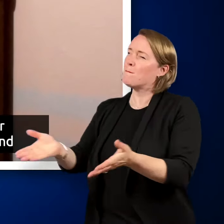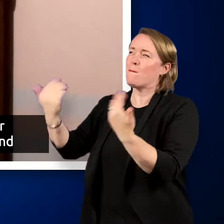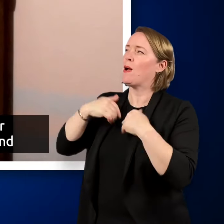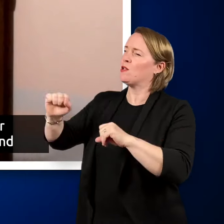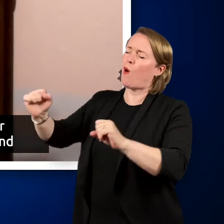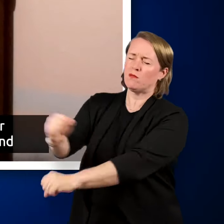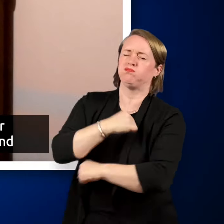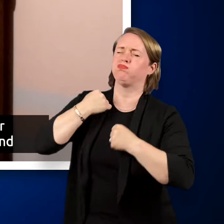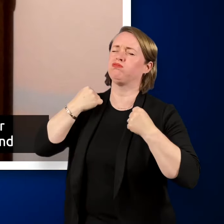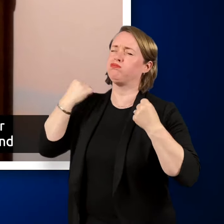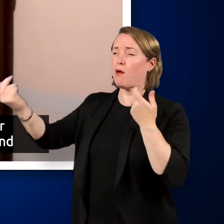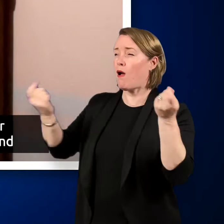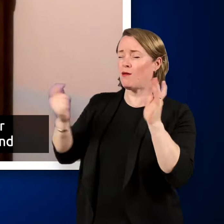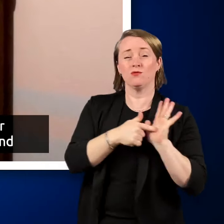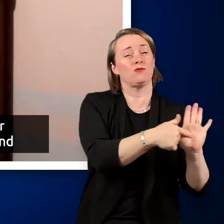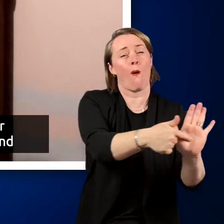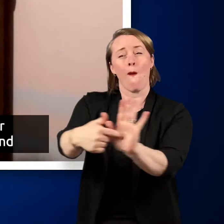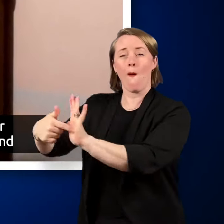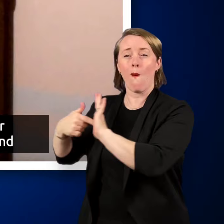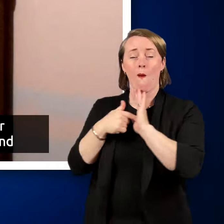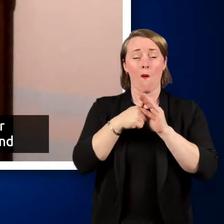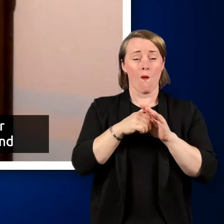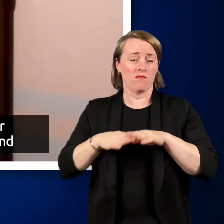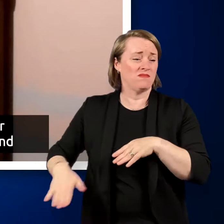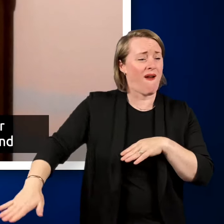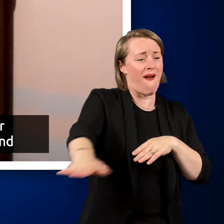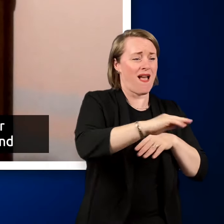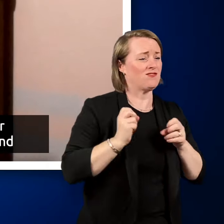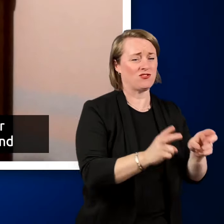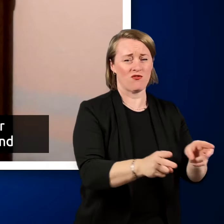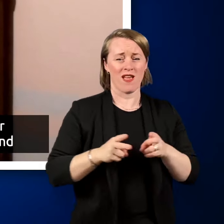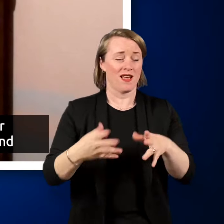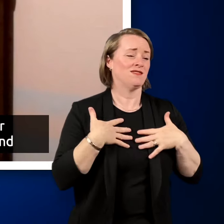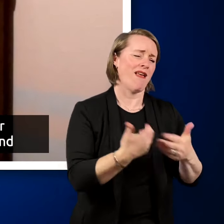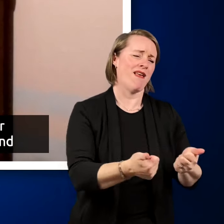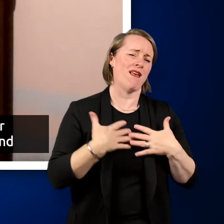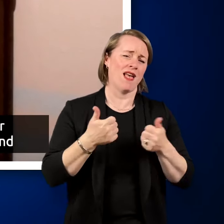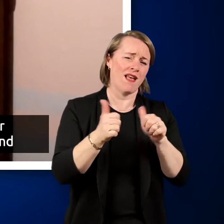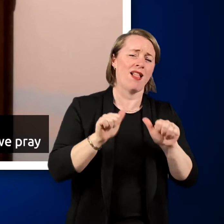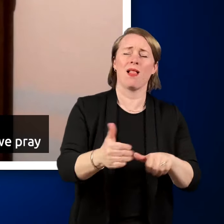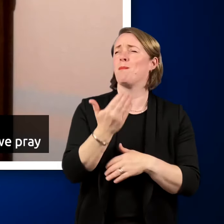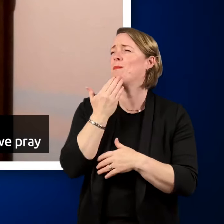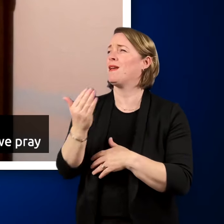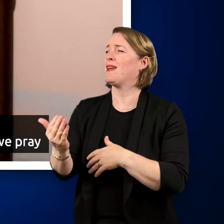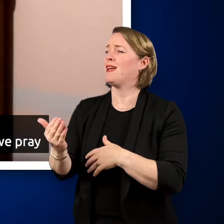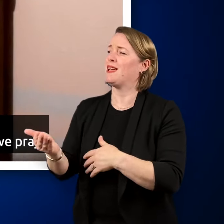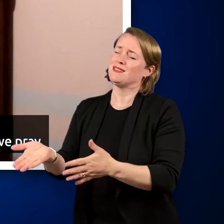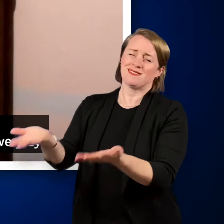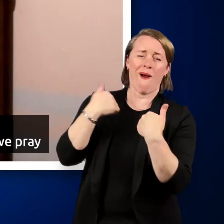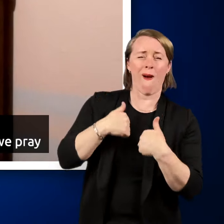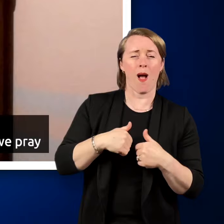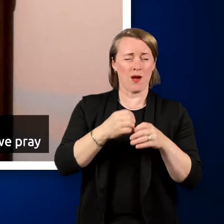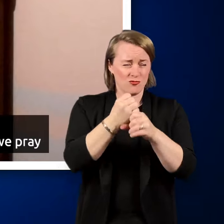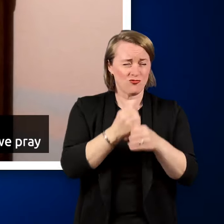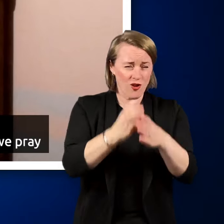your mighty hands, heal our streets and lands. Set